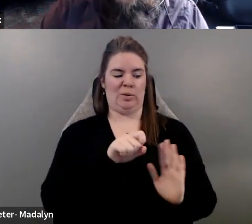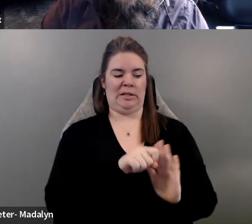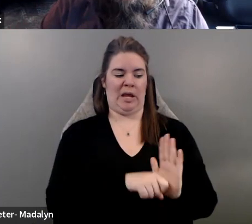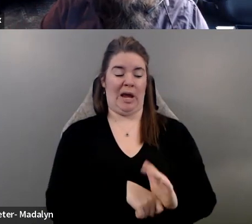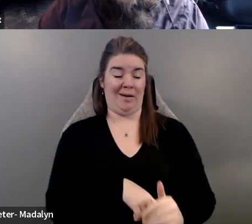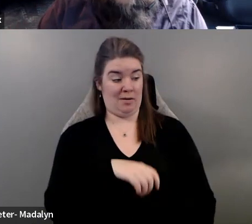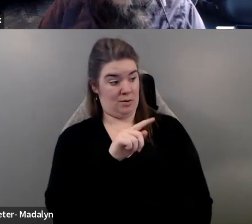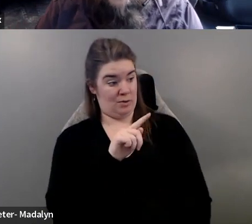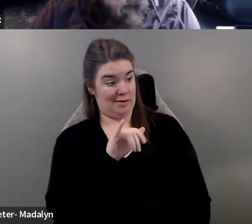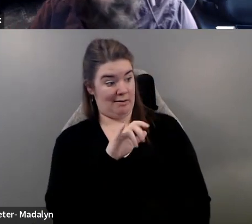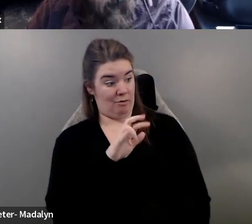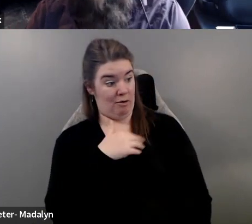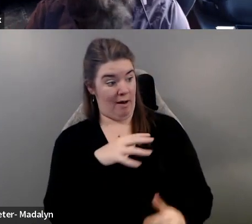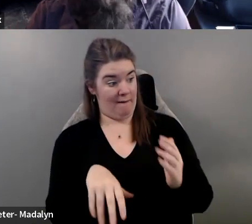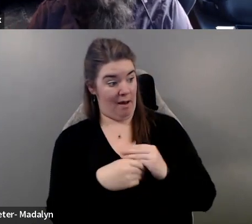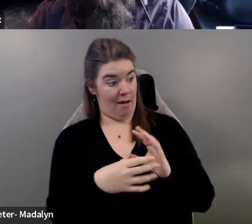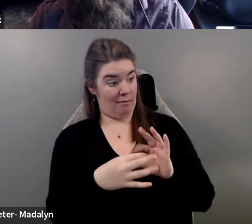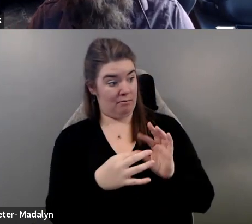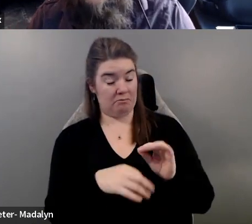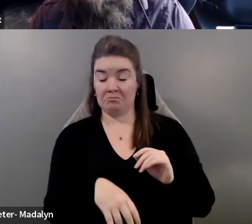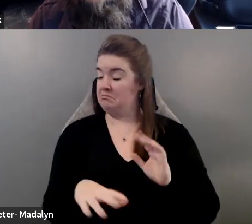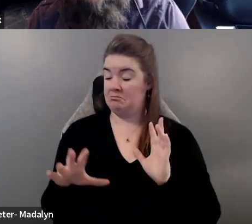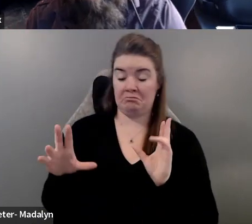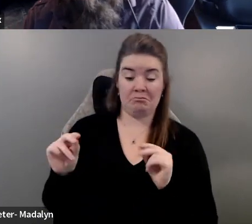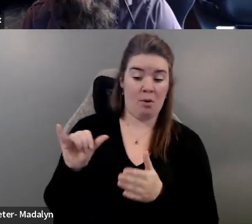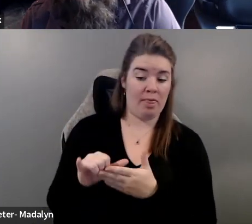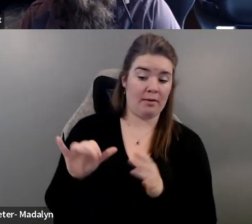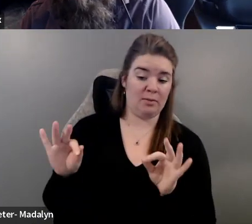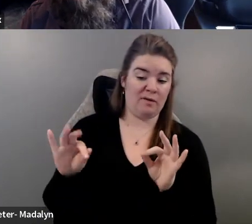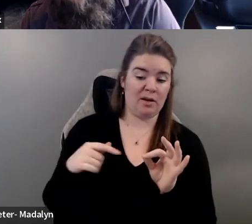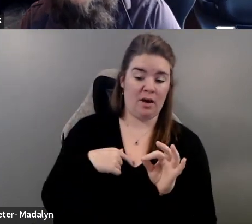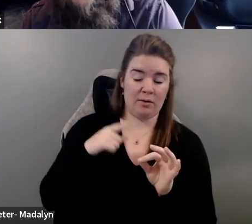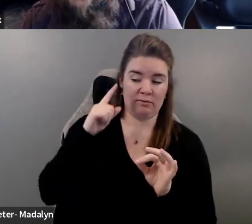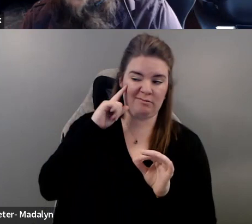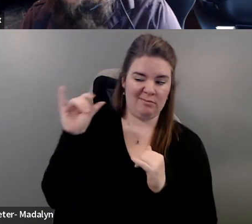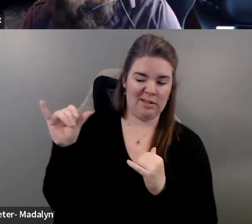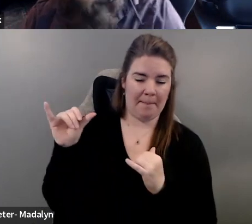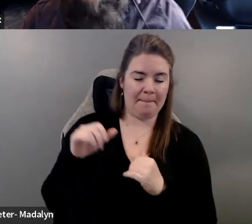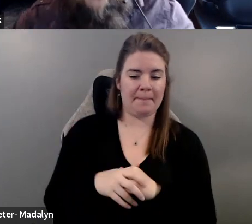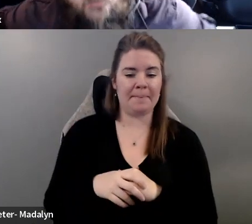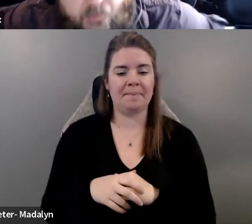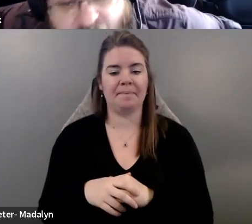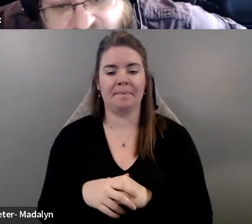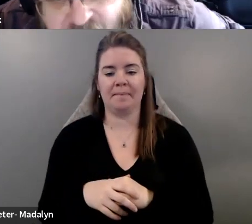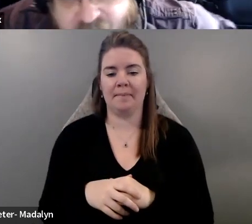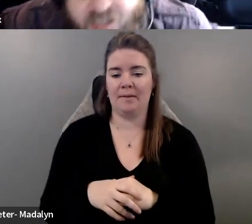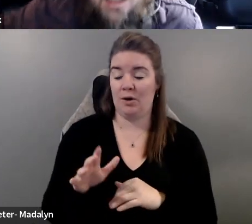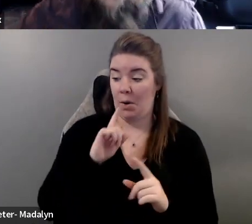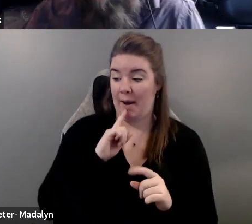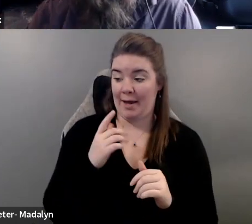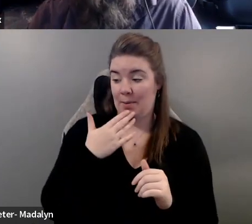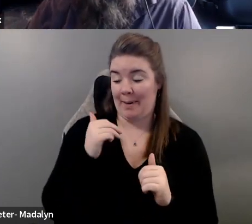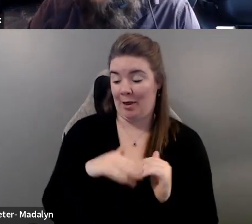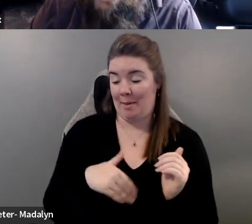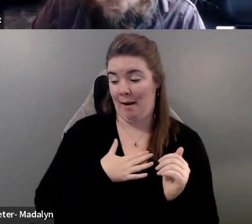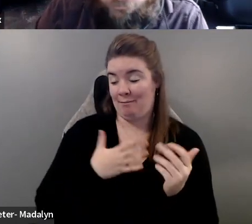that. No, that's perfect. That's exactly what I was thinking. Thank you, Dr. Yes. Anderson, because your answer was better than what mine was going to be.